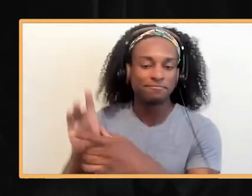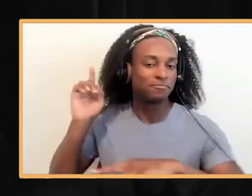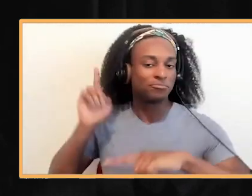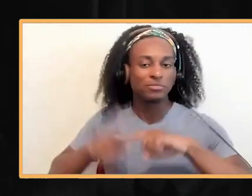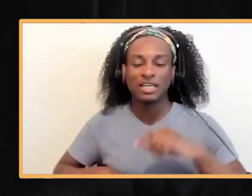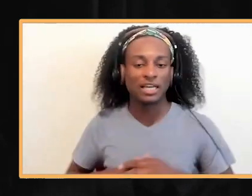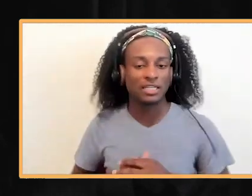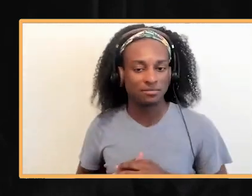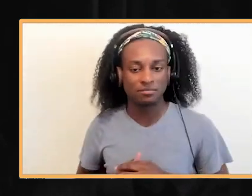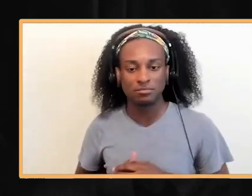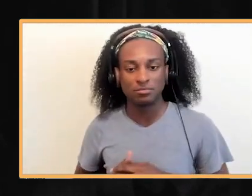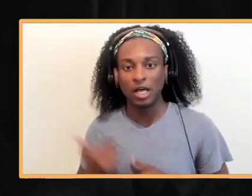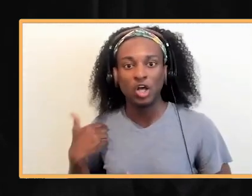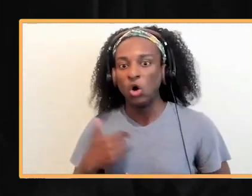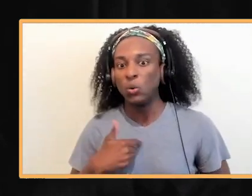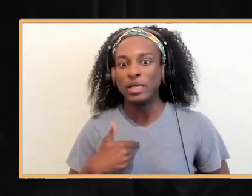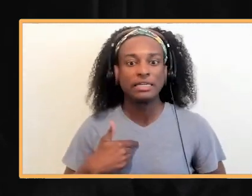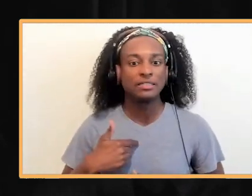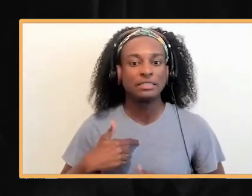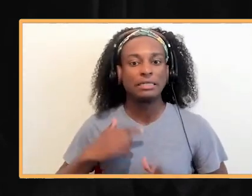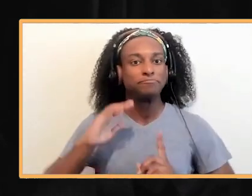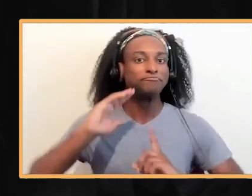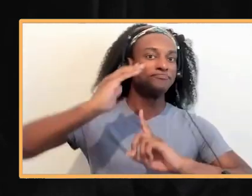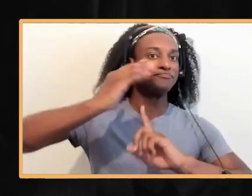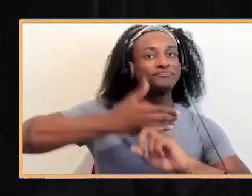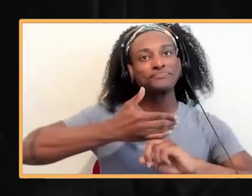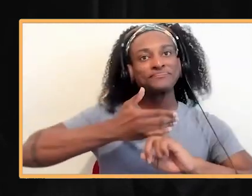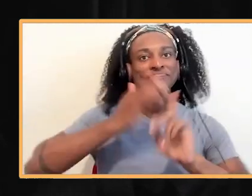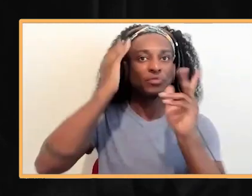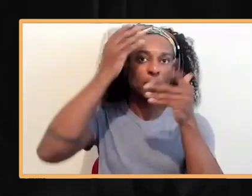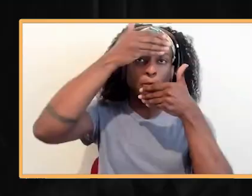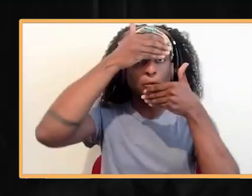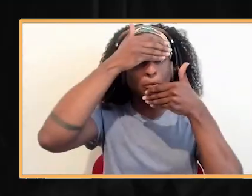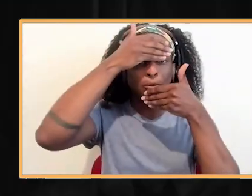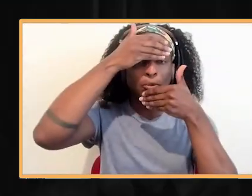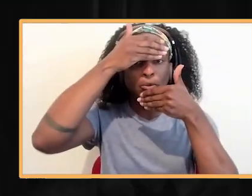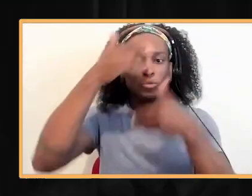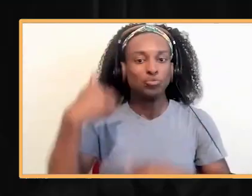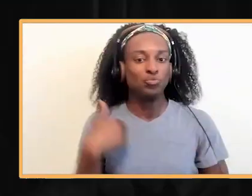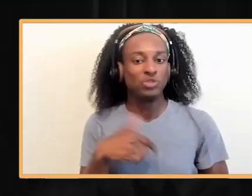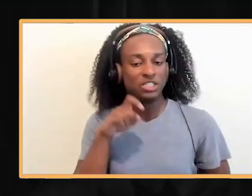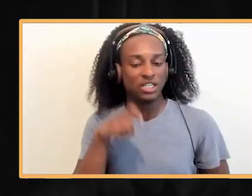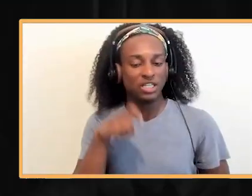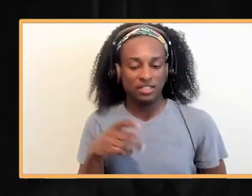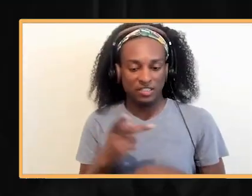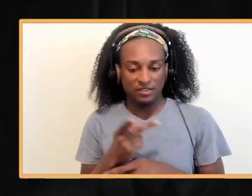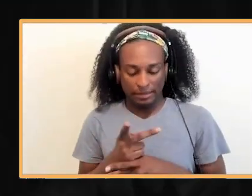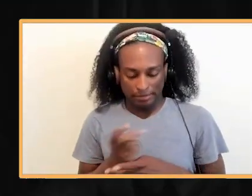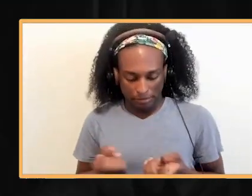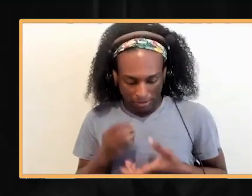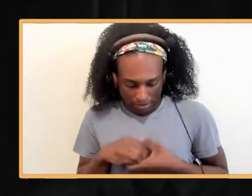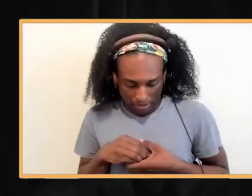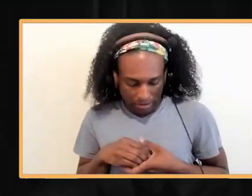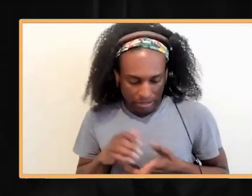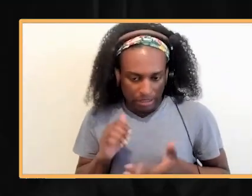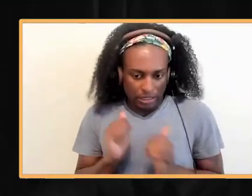these costumes, and we have to find ways to cope with that emotion that's being bottled, right?